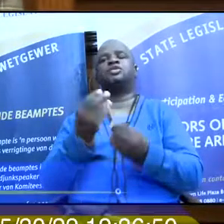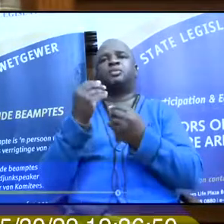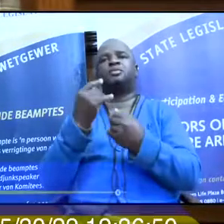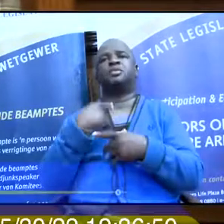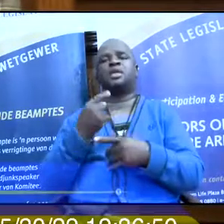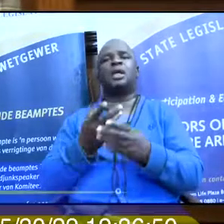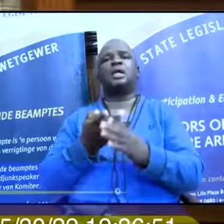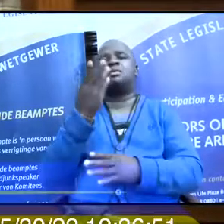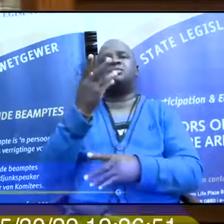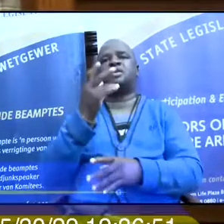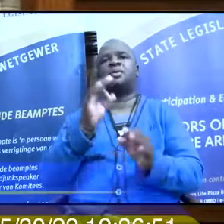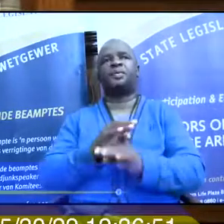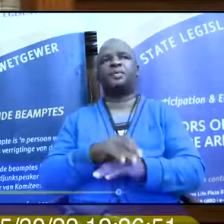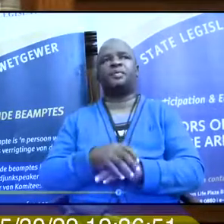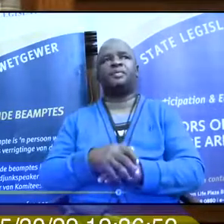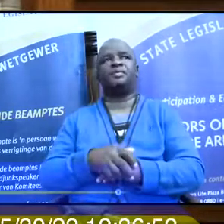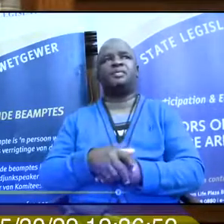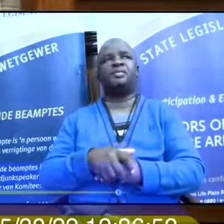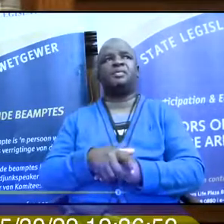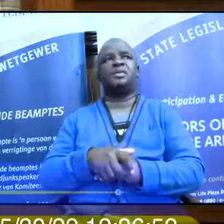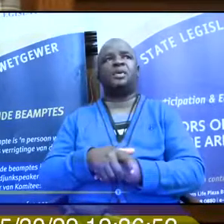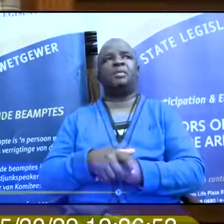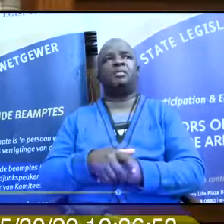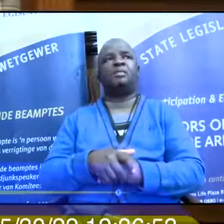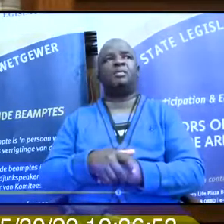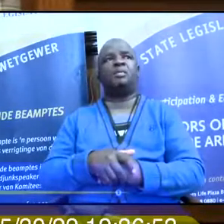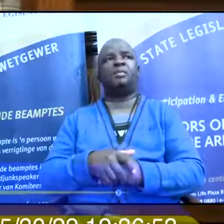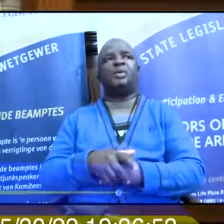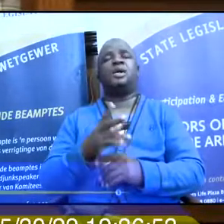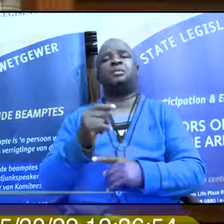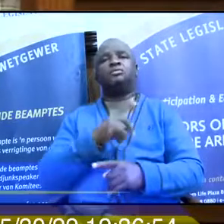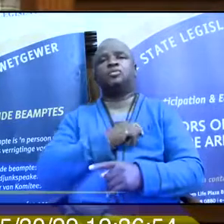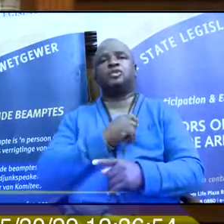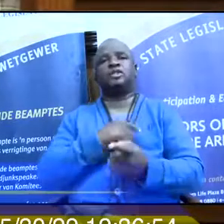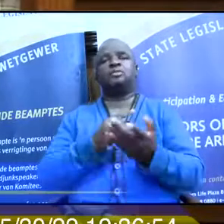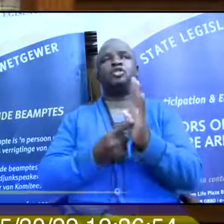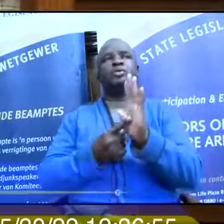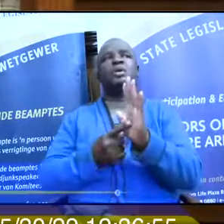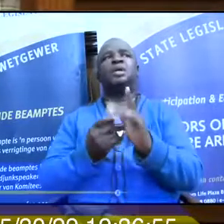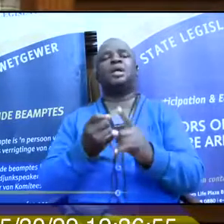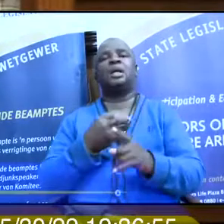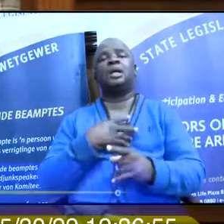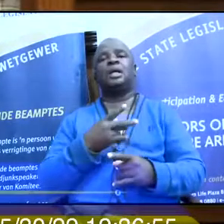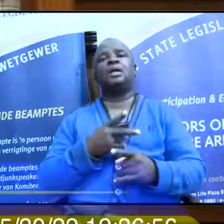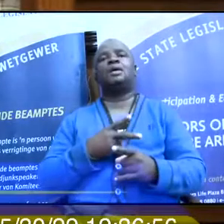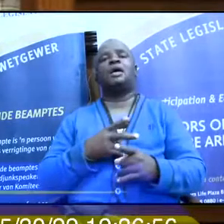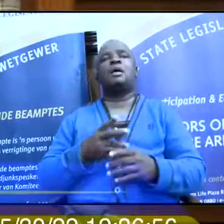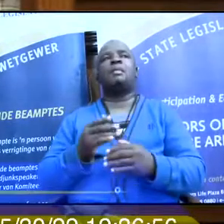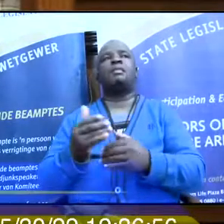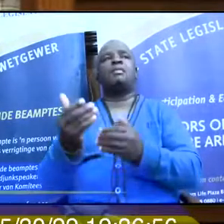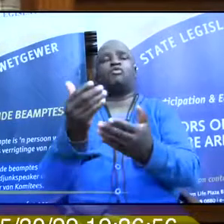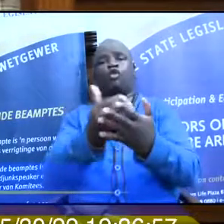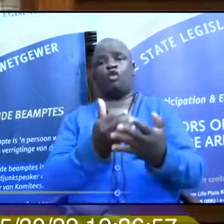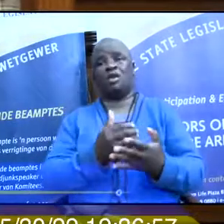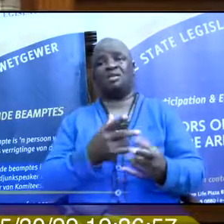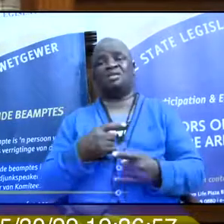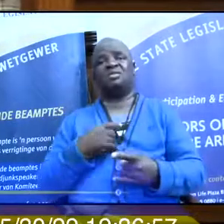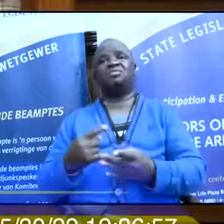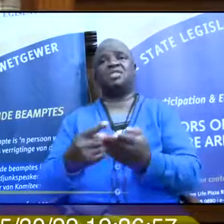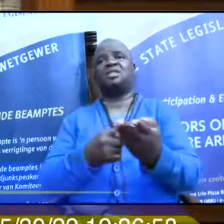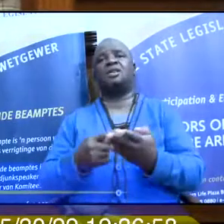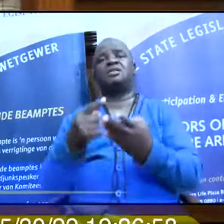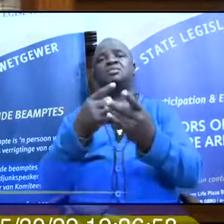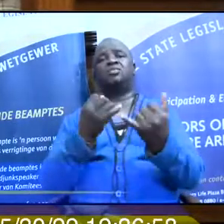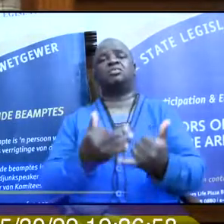agreement increment so it is very evident that the collective bargaining is undermined all the way in this